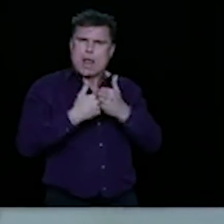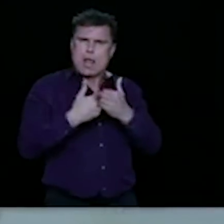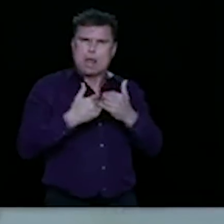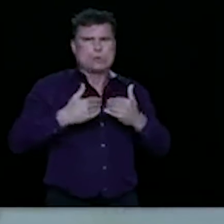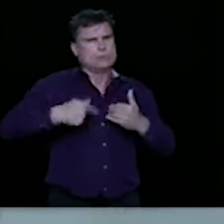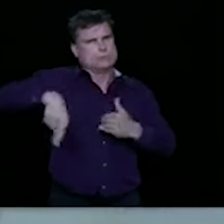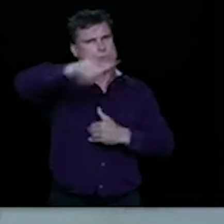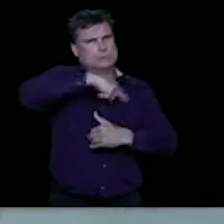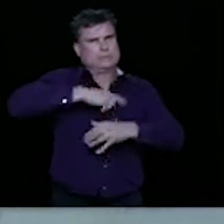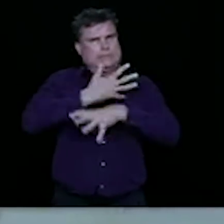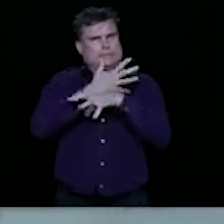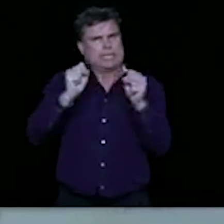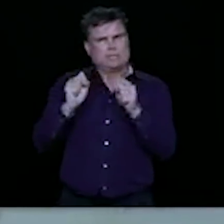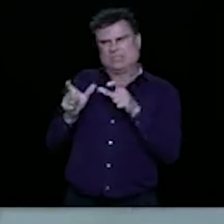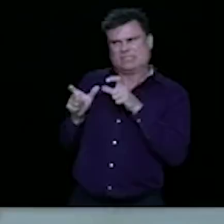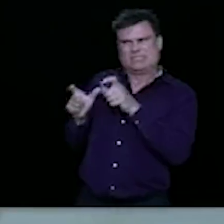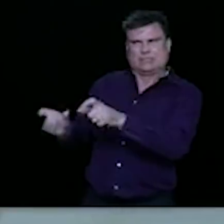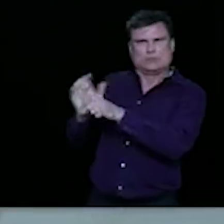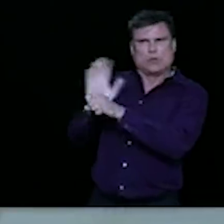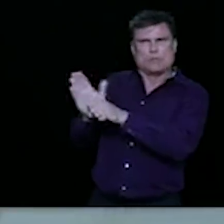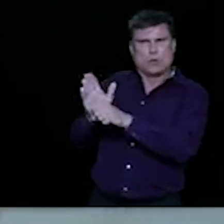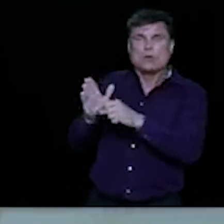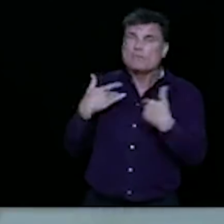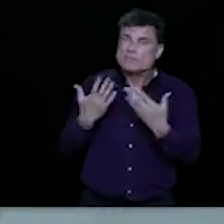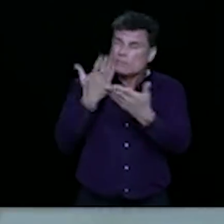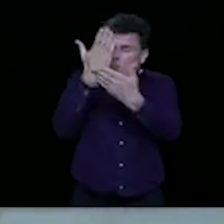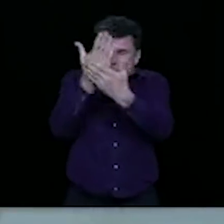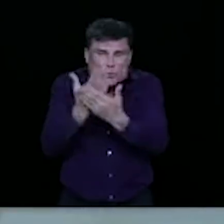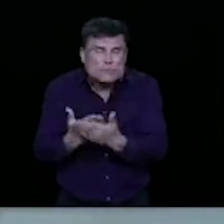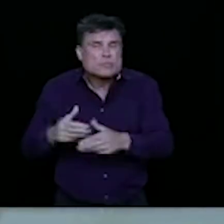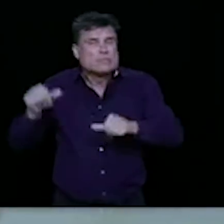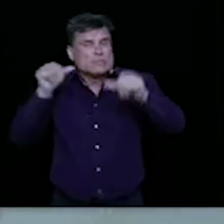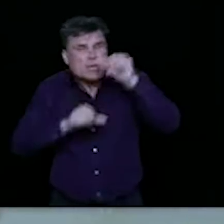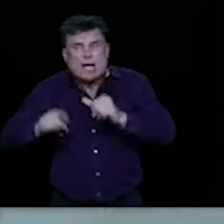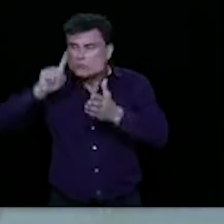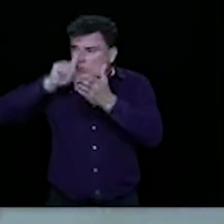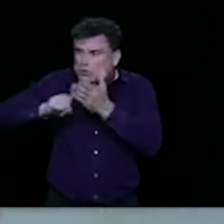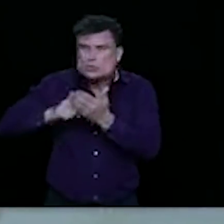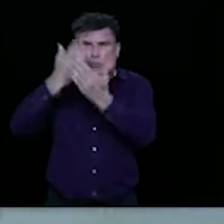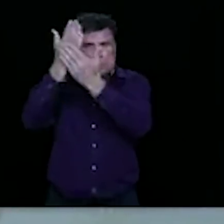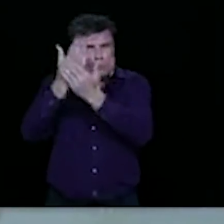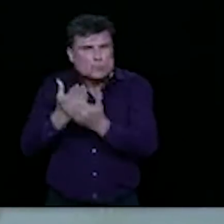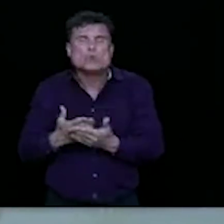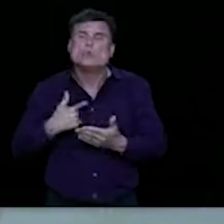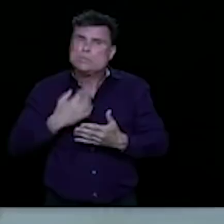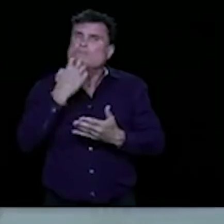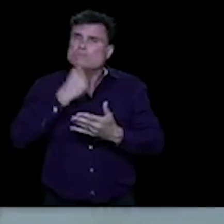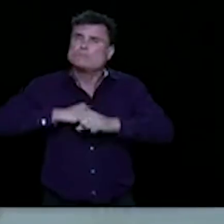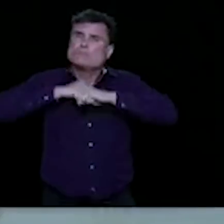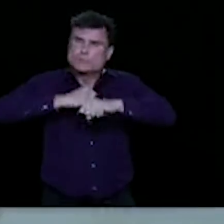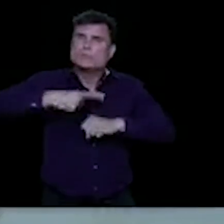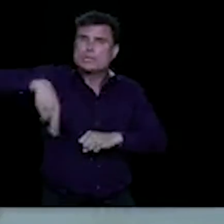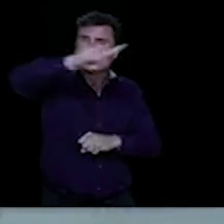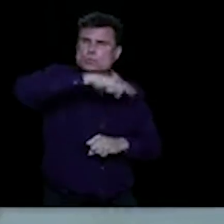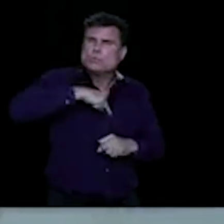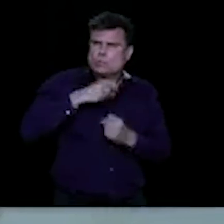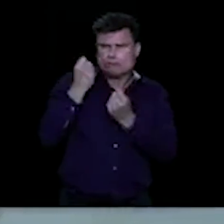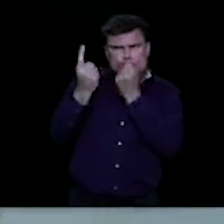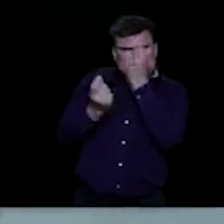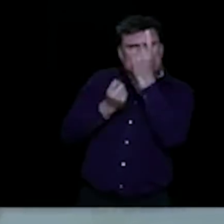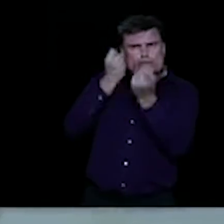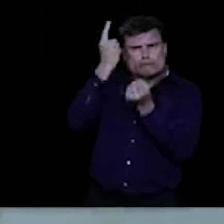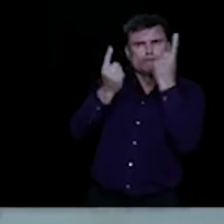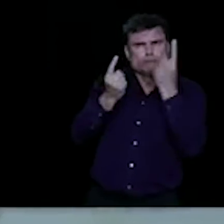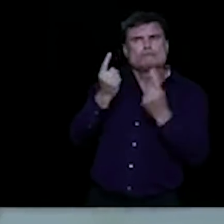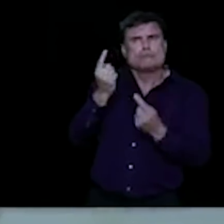this. We know that these things work. This is evidenced by the thousands of businesses that have developed their COVID-19